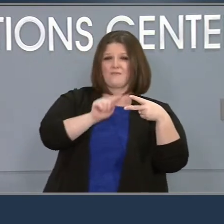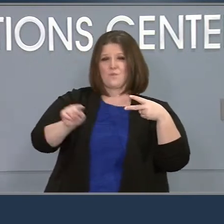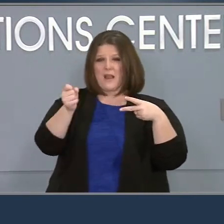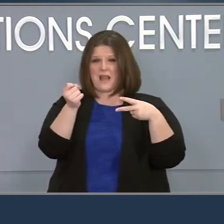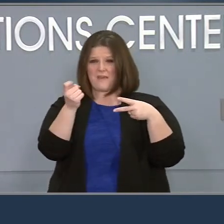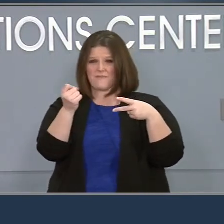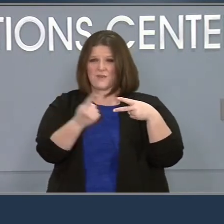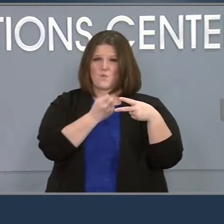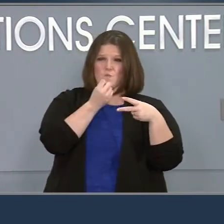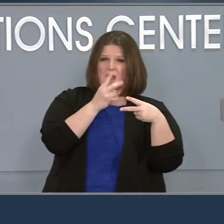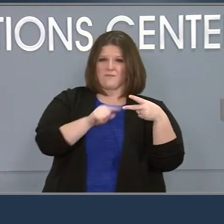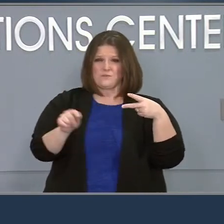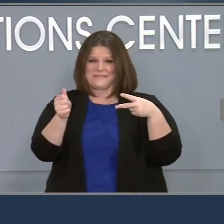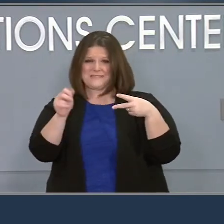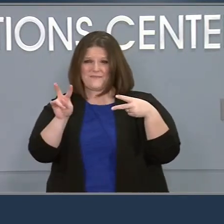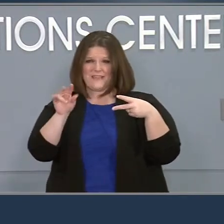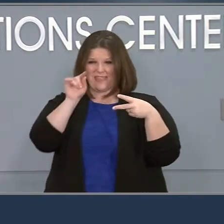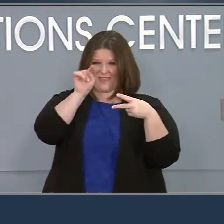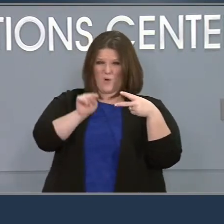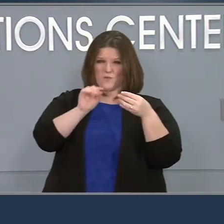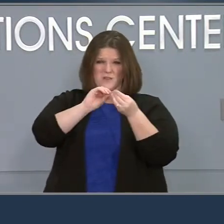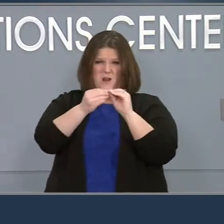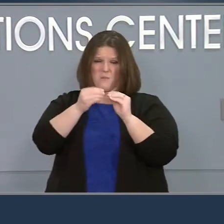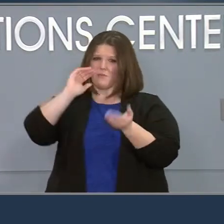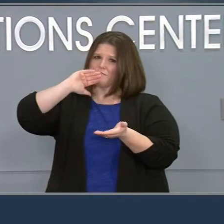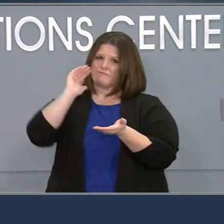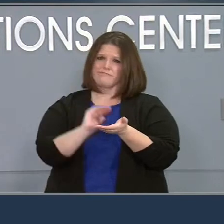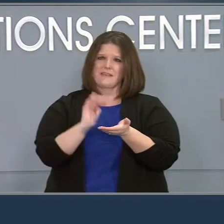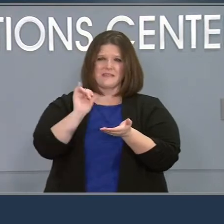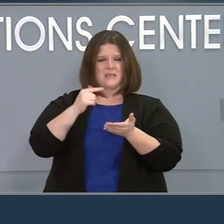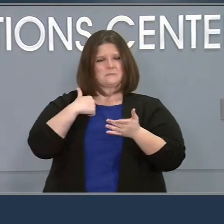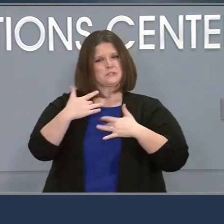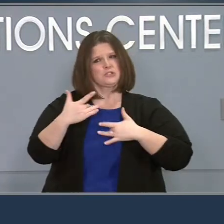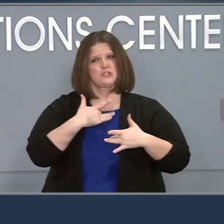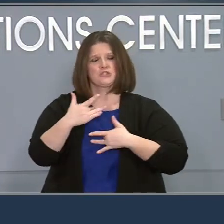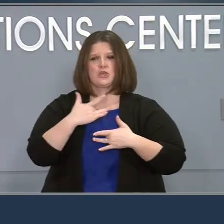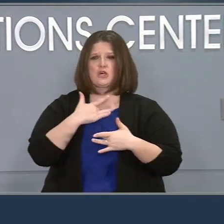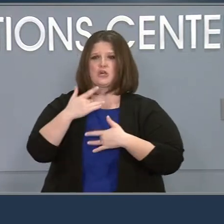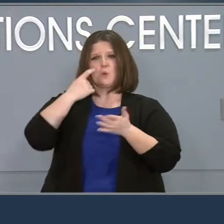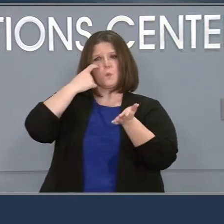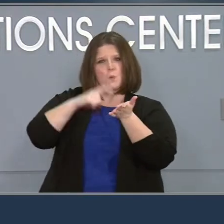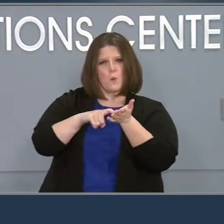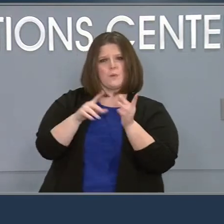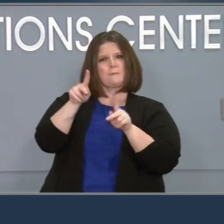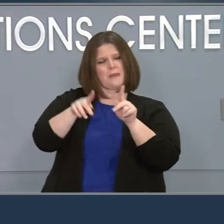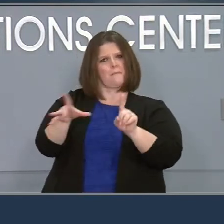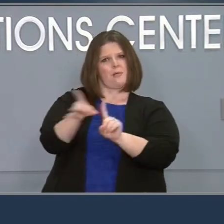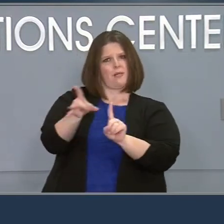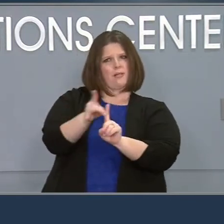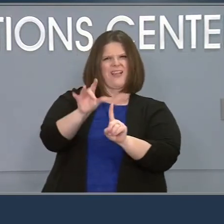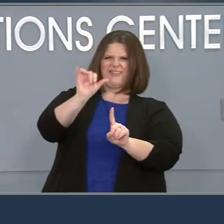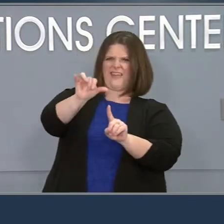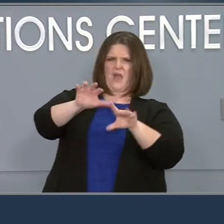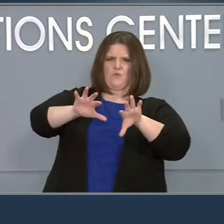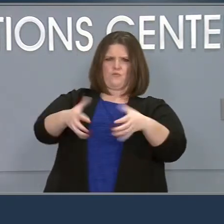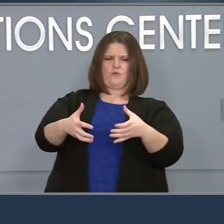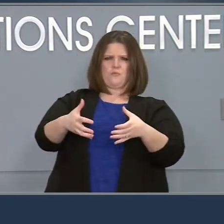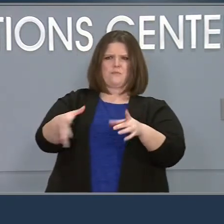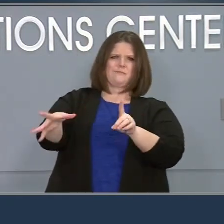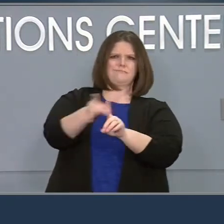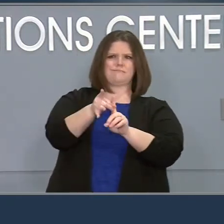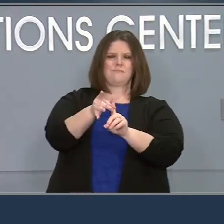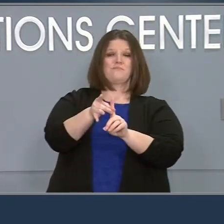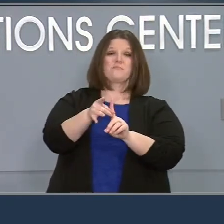vaccinated, and it's where we're seeing the highest rates of cases. We saw during the latest Delta surge that it can be hard